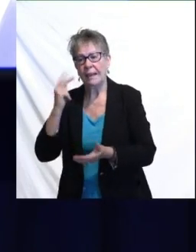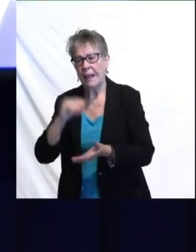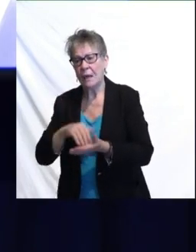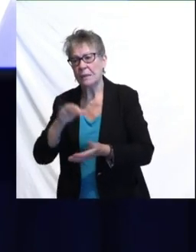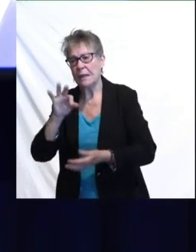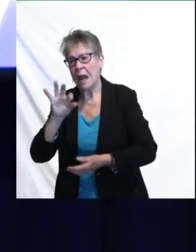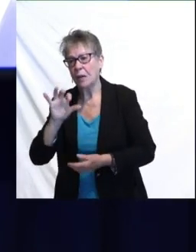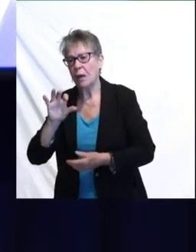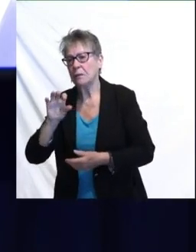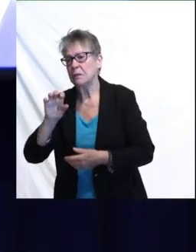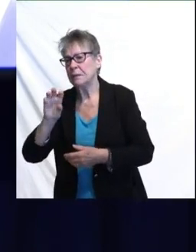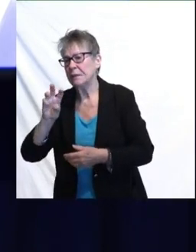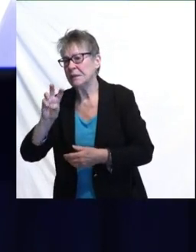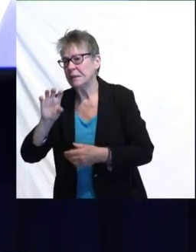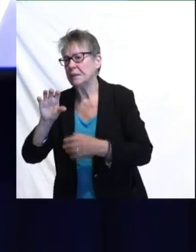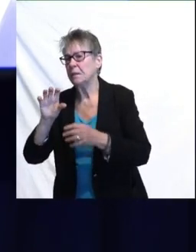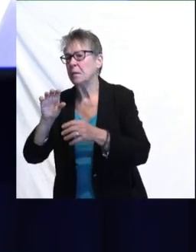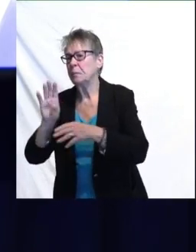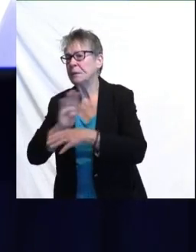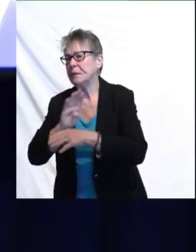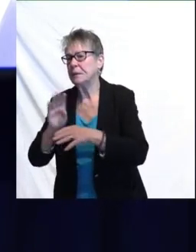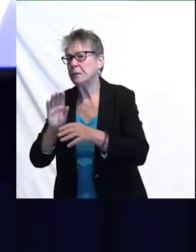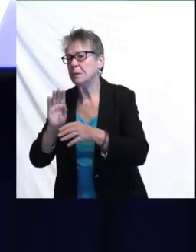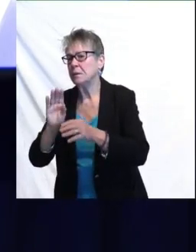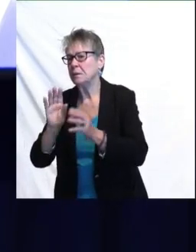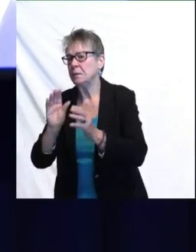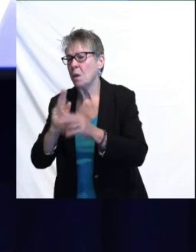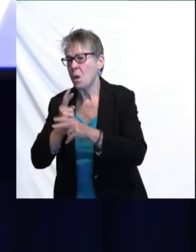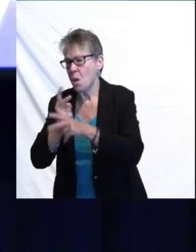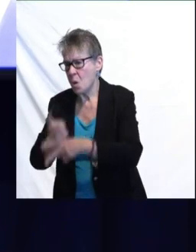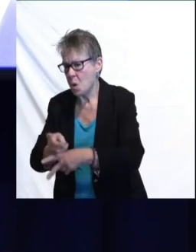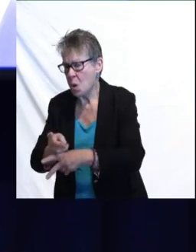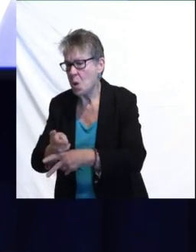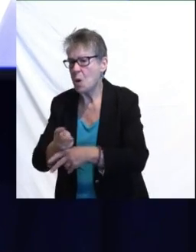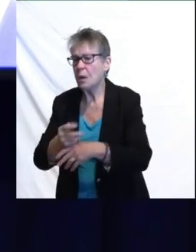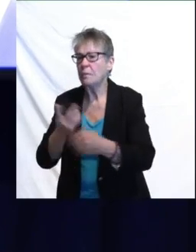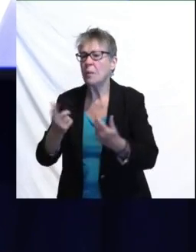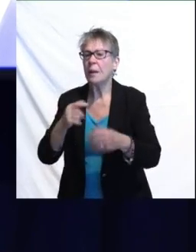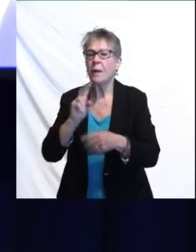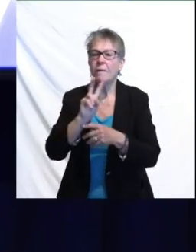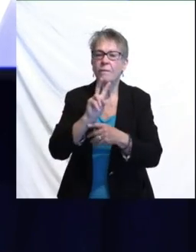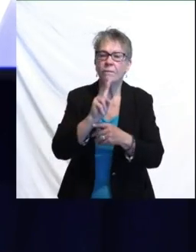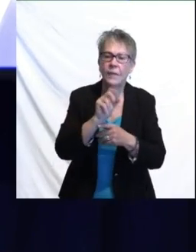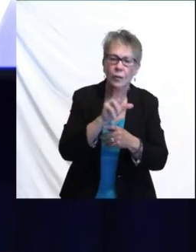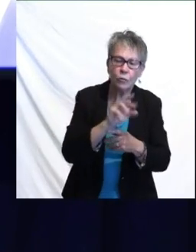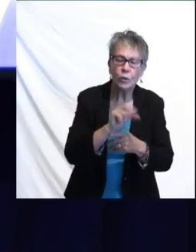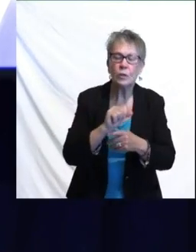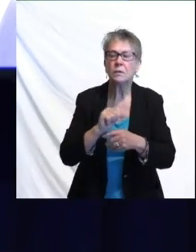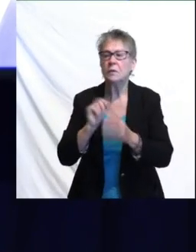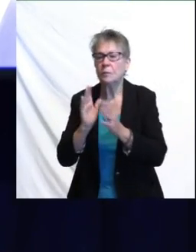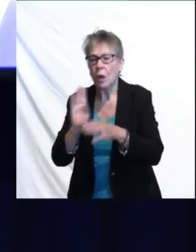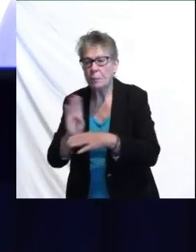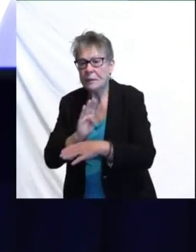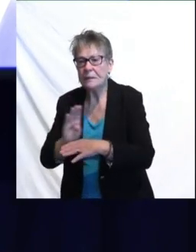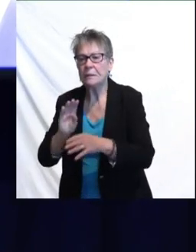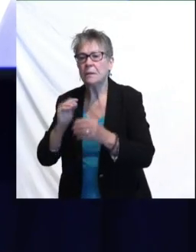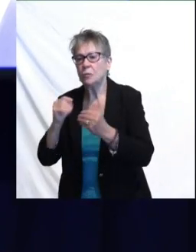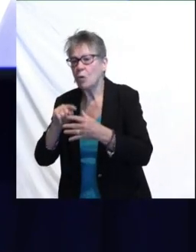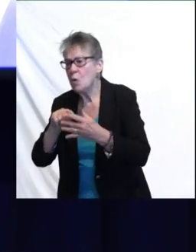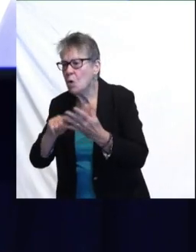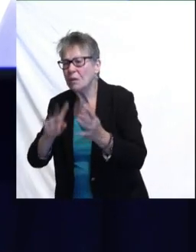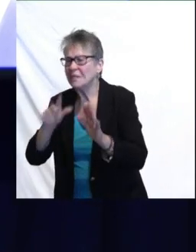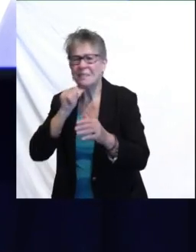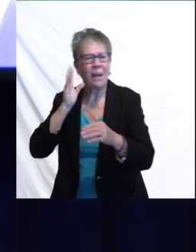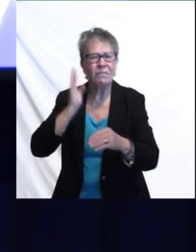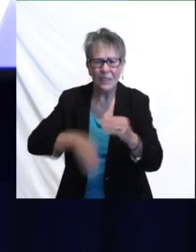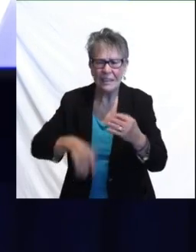for homeowners, renters, businesses, and our nonprofits. So ongoing and a ways to go, but continue to